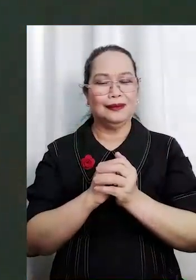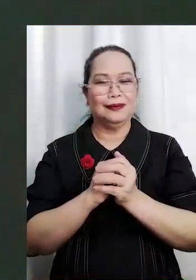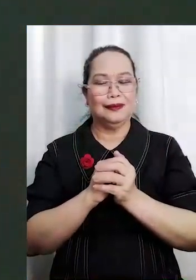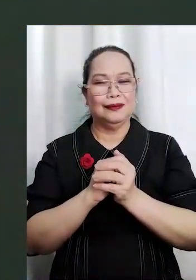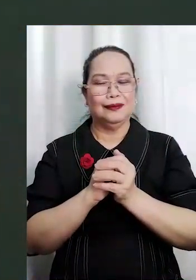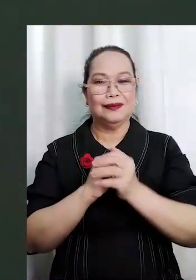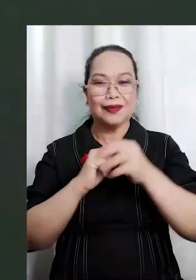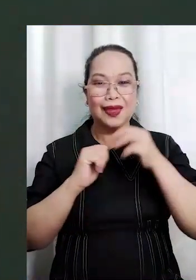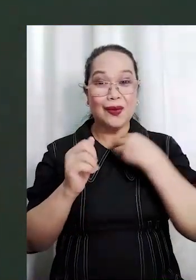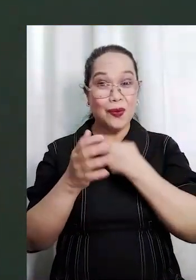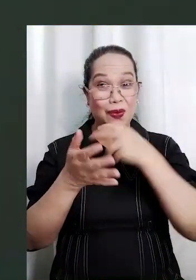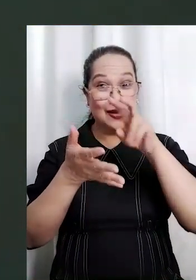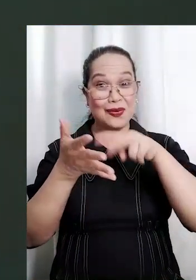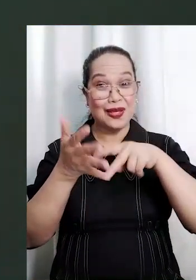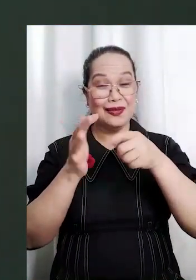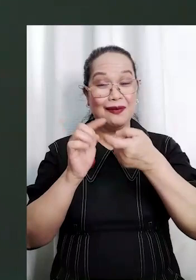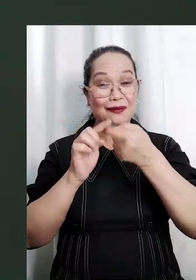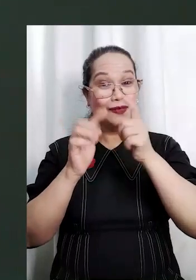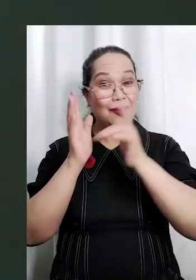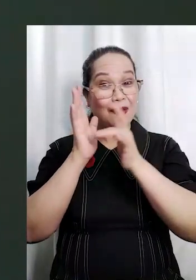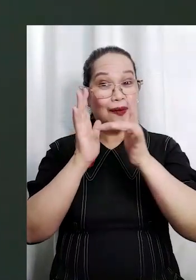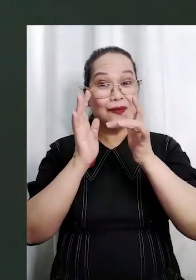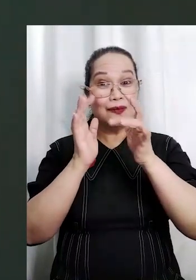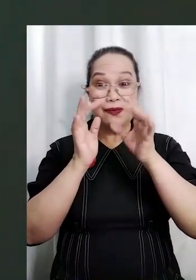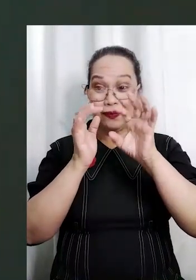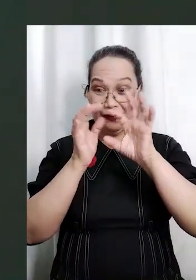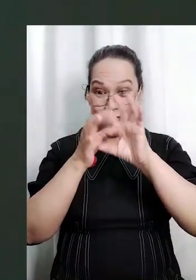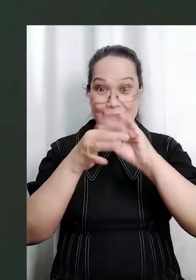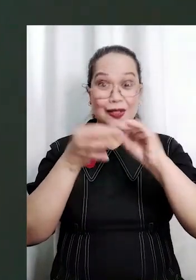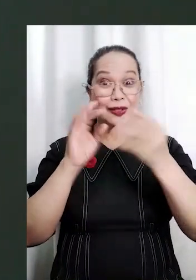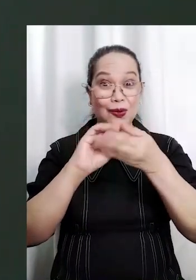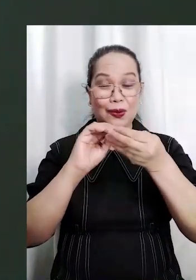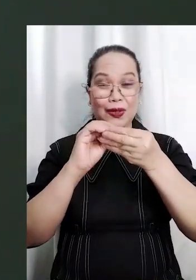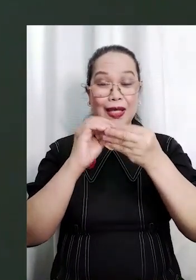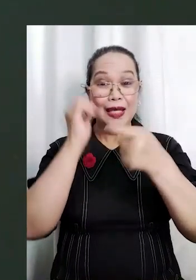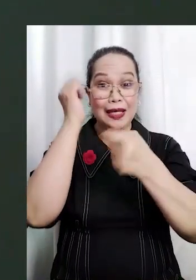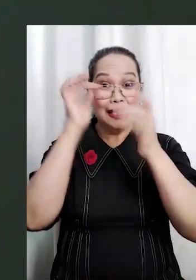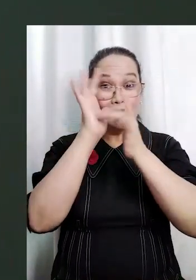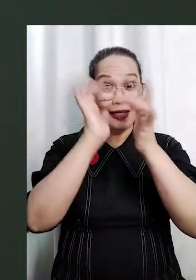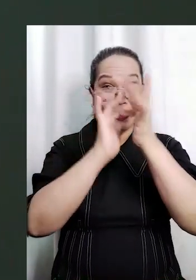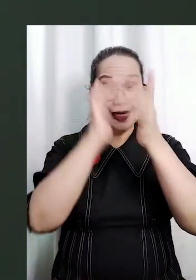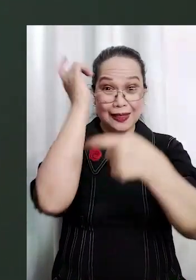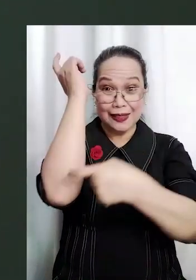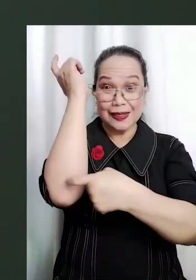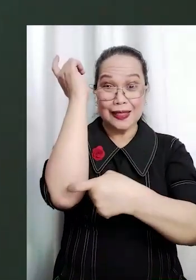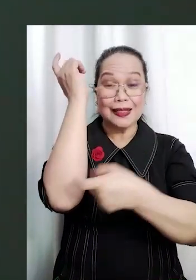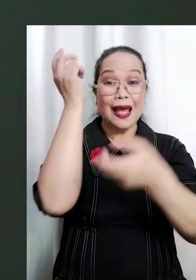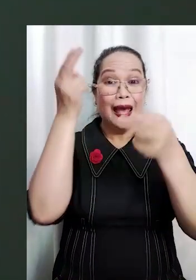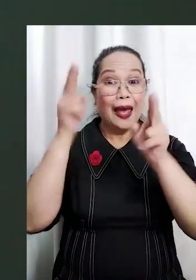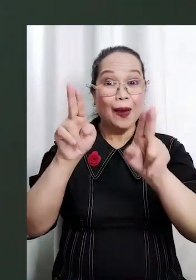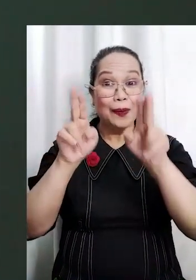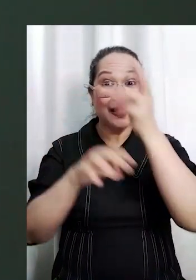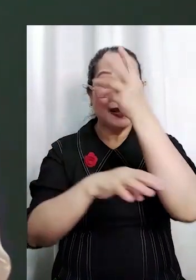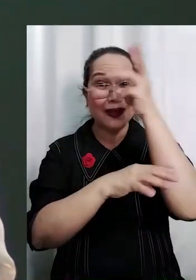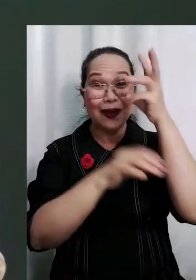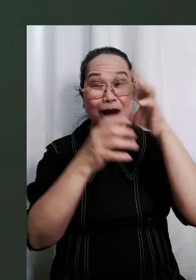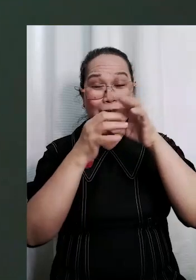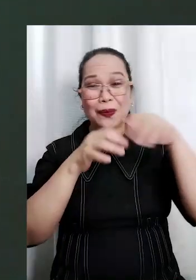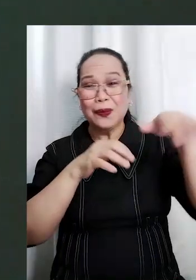So as we have read from the story, the trial, the testing of Jesus happened in the